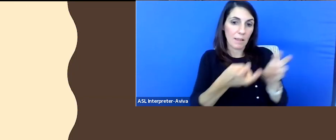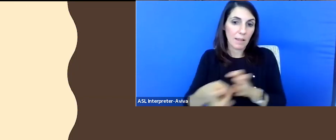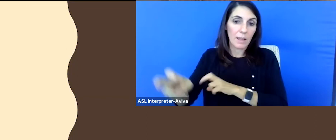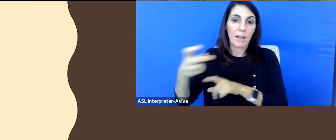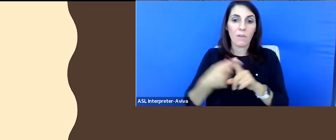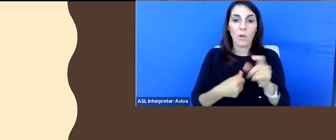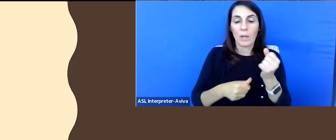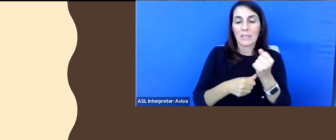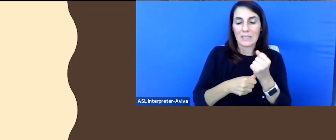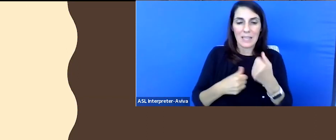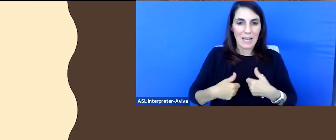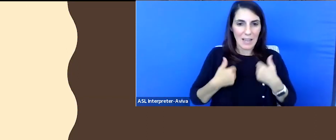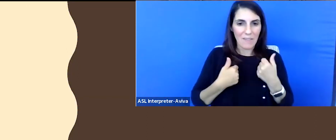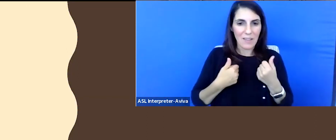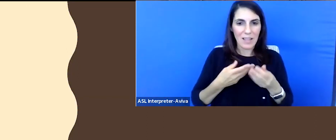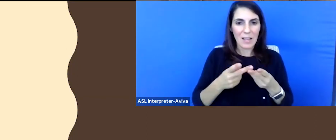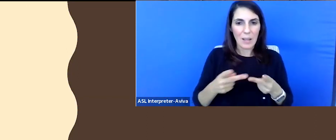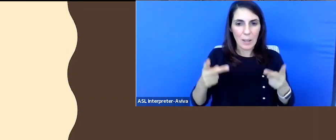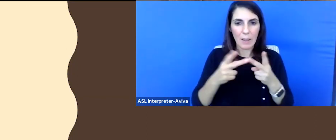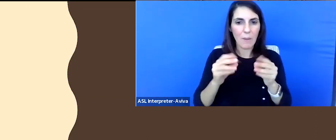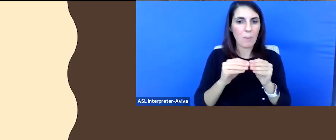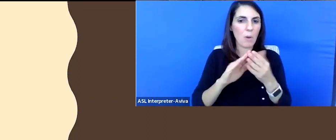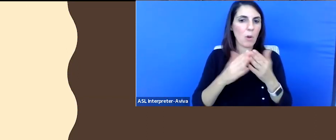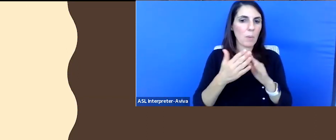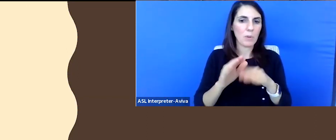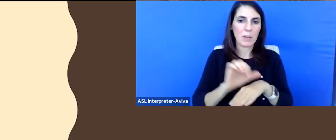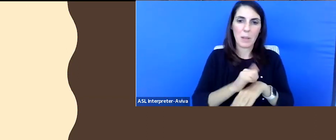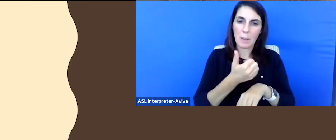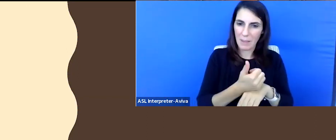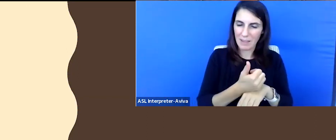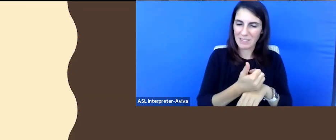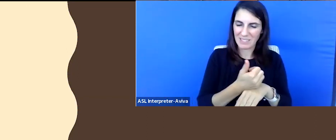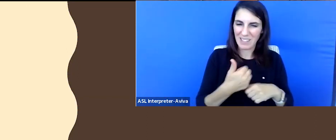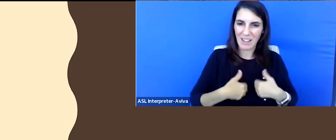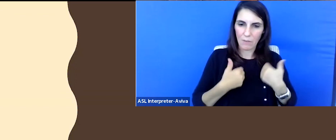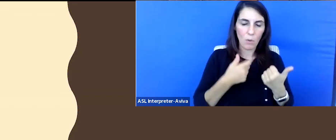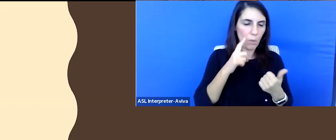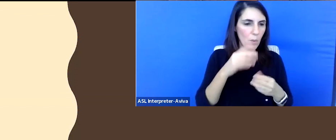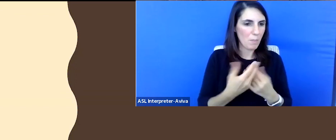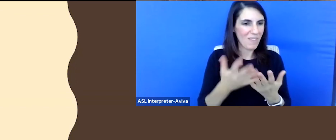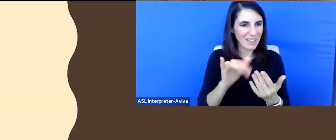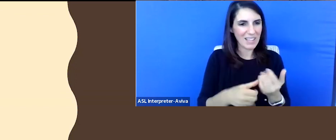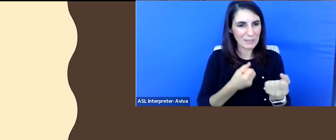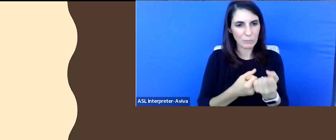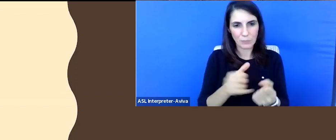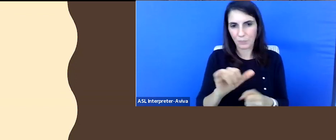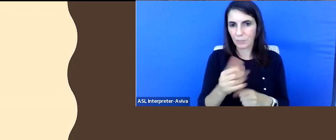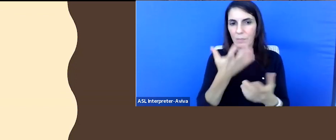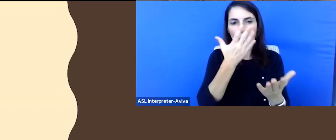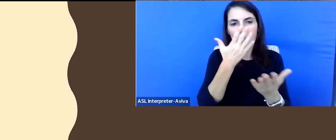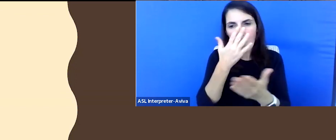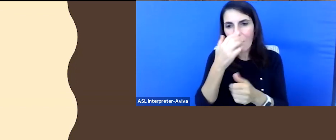assisted living facilities to more community-based living, we provide support for those individuals as well. Thank you,